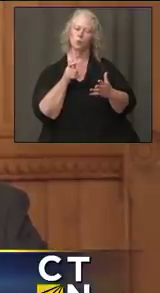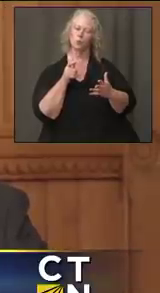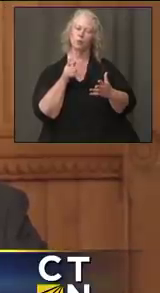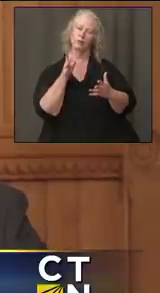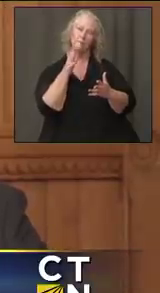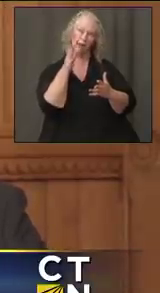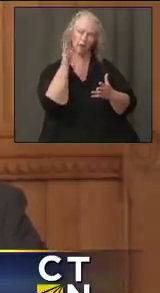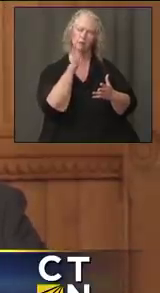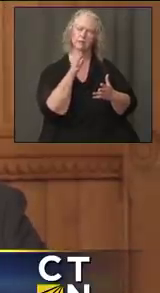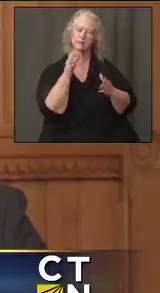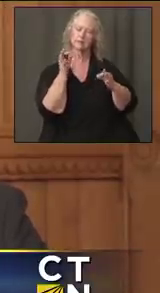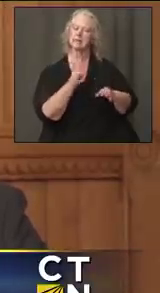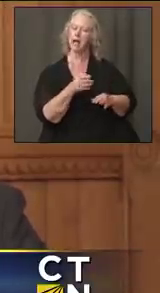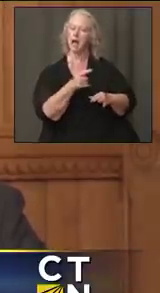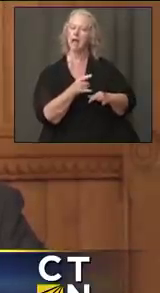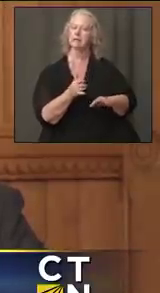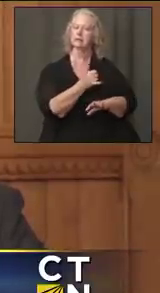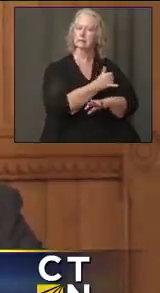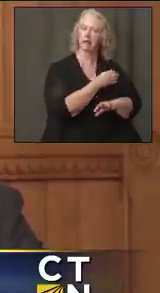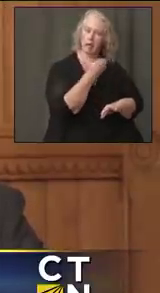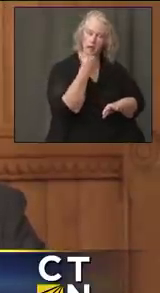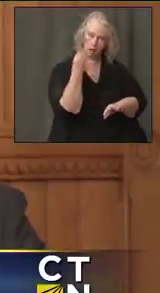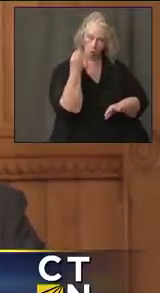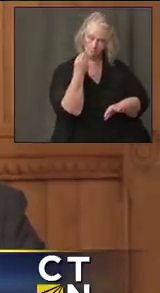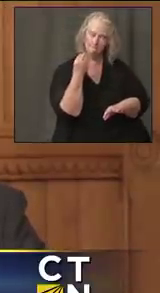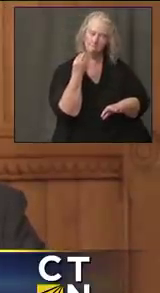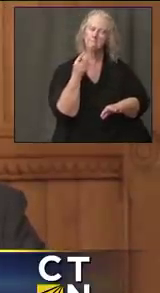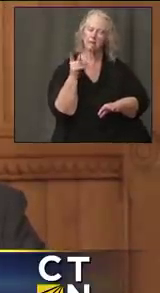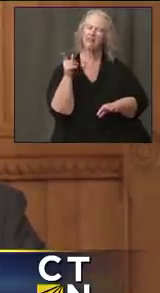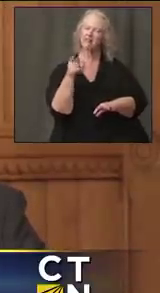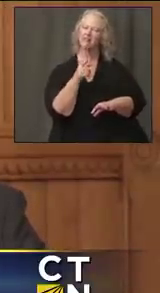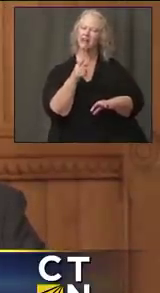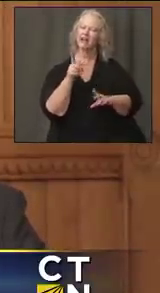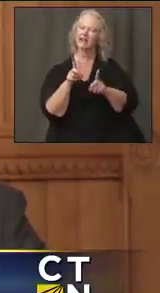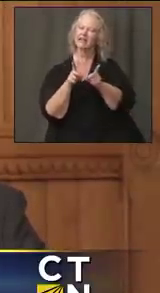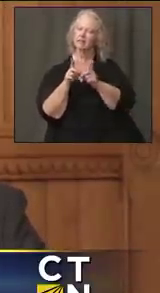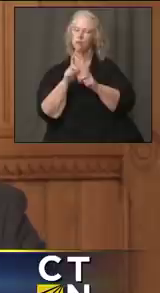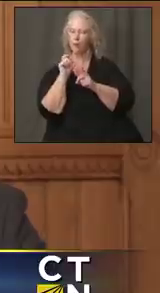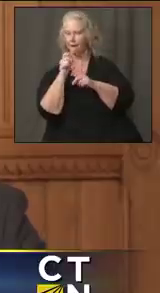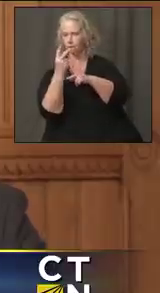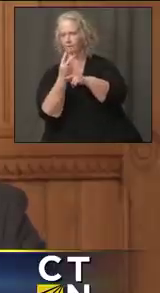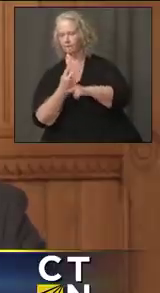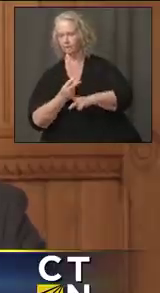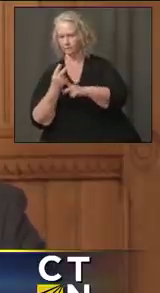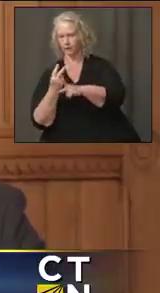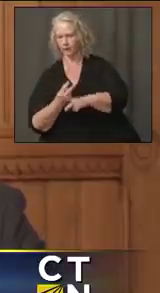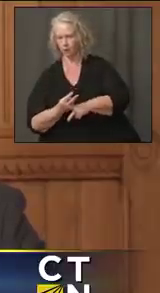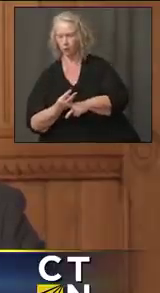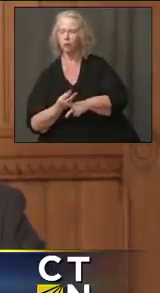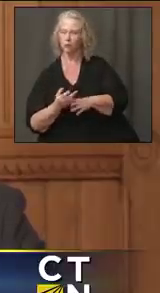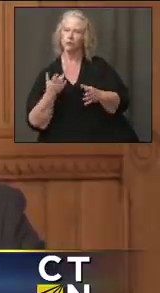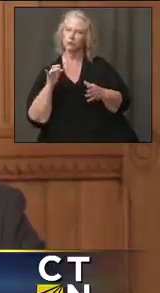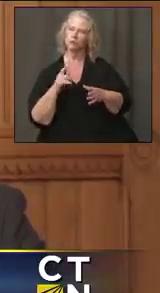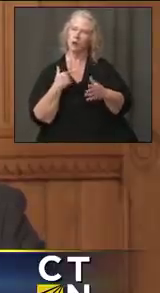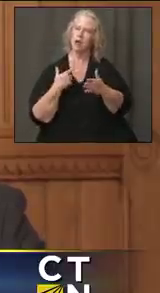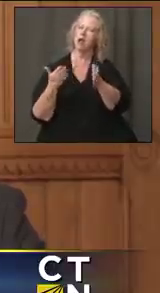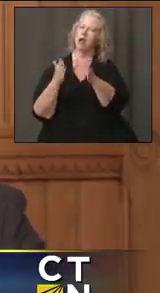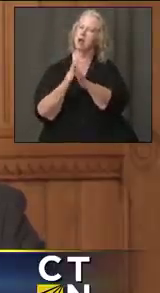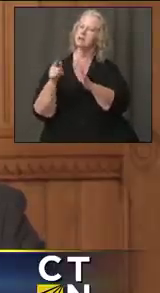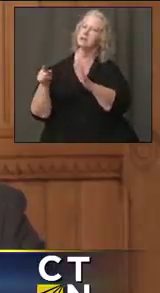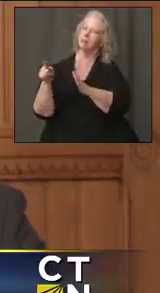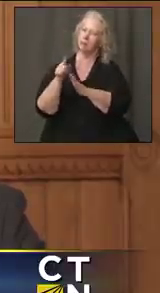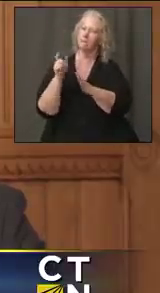schoolhouse, that will determine what strategies districts will take. At this point, districts are asked to come up with a plan that